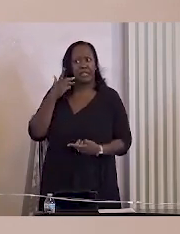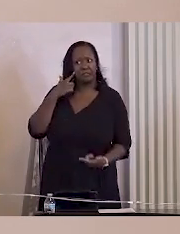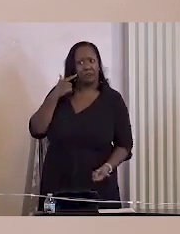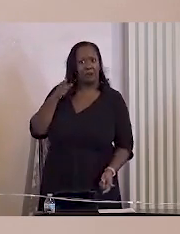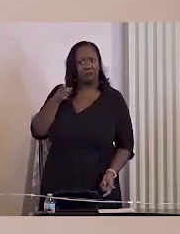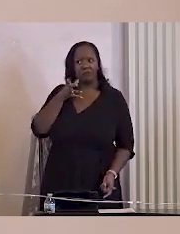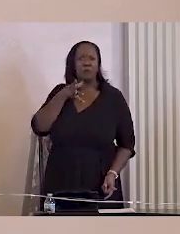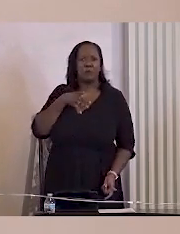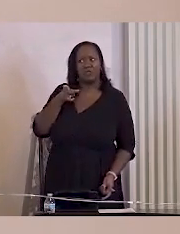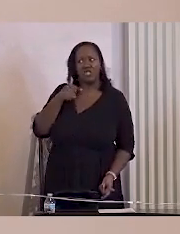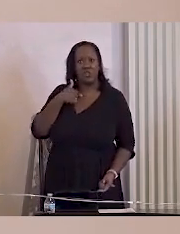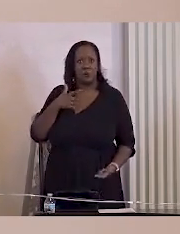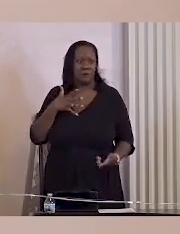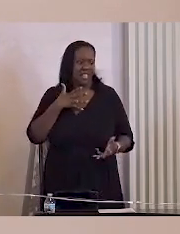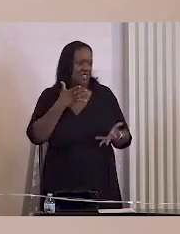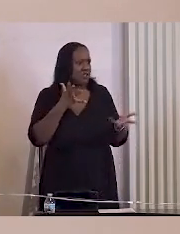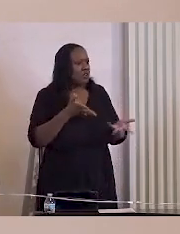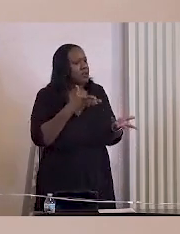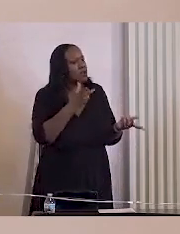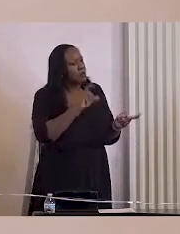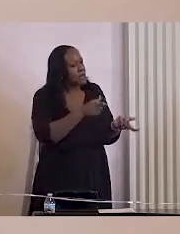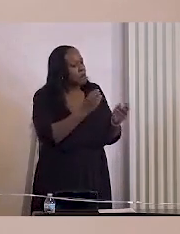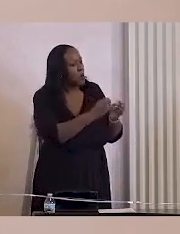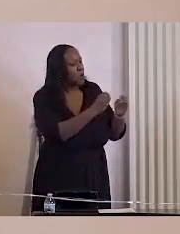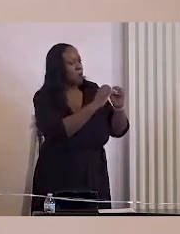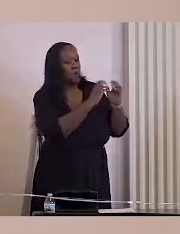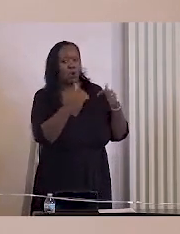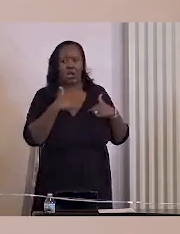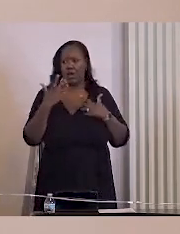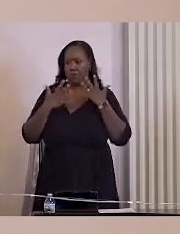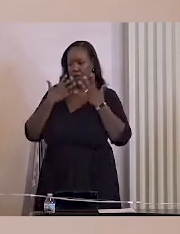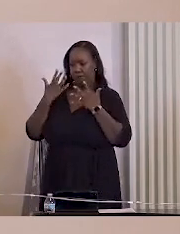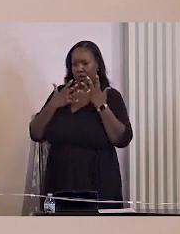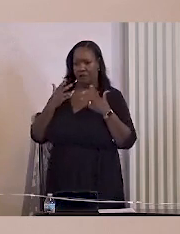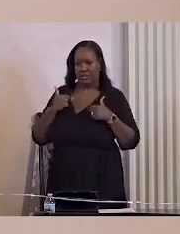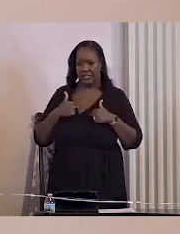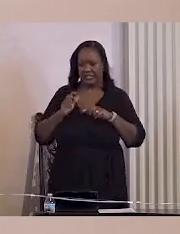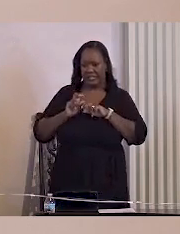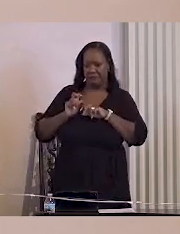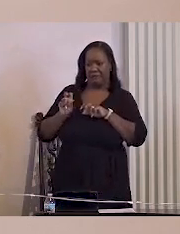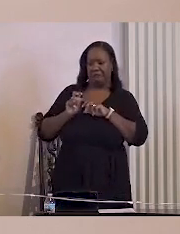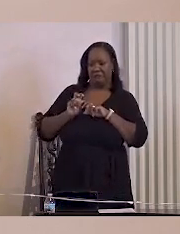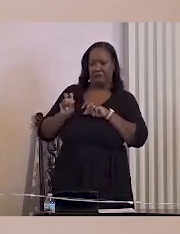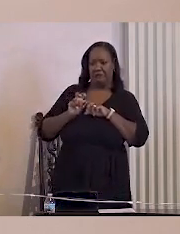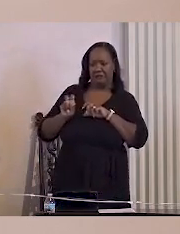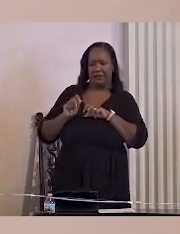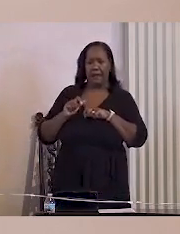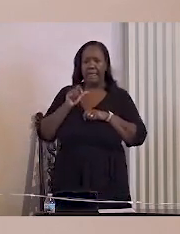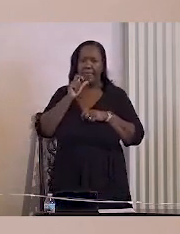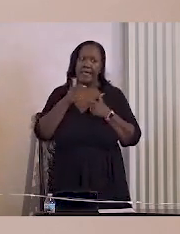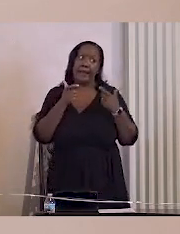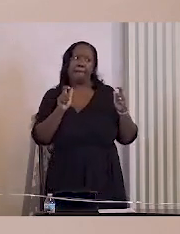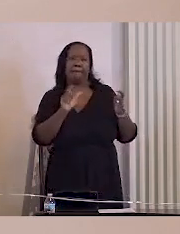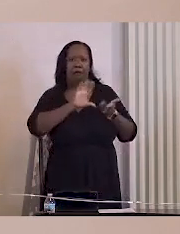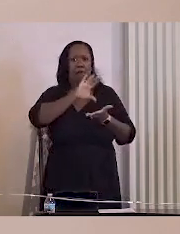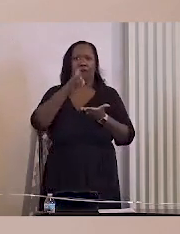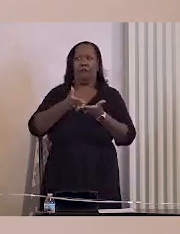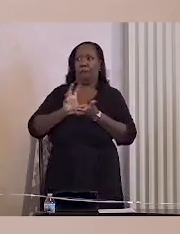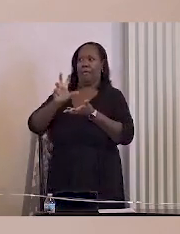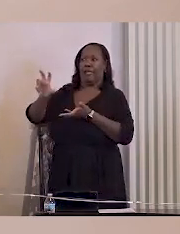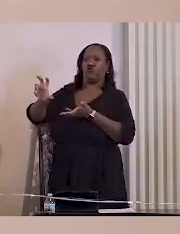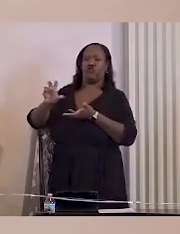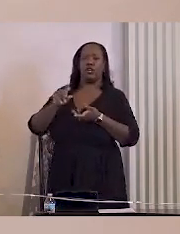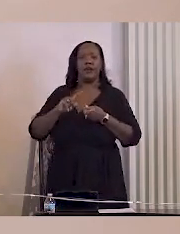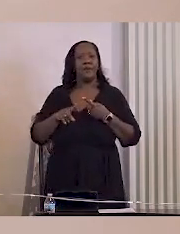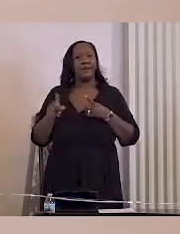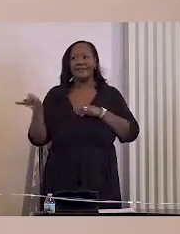pushy and that I'd be embarrassed that I'm making a minor rather than a major pledge. But like my experience